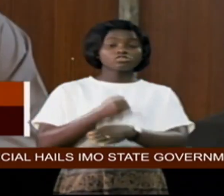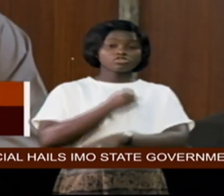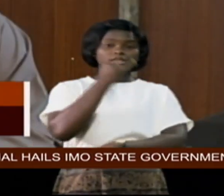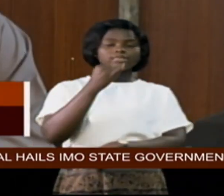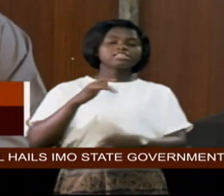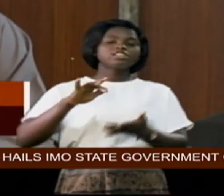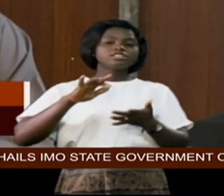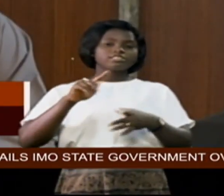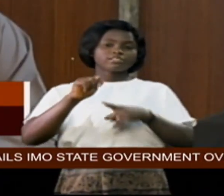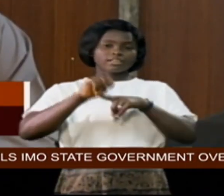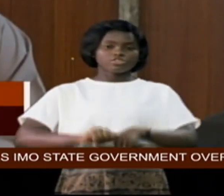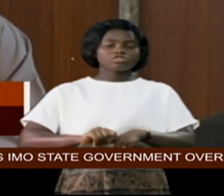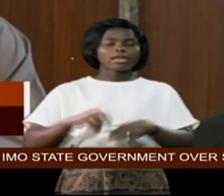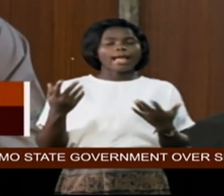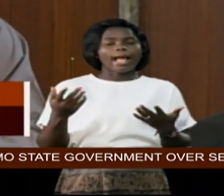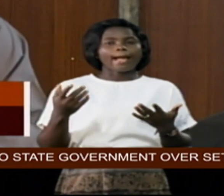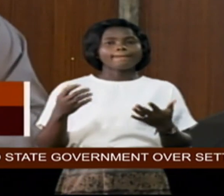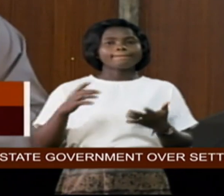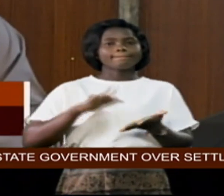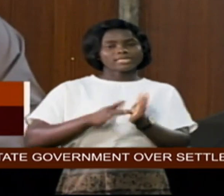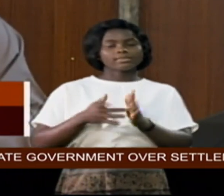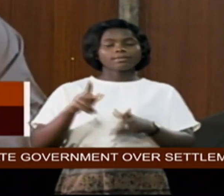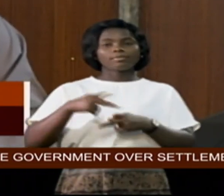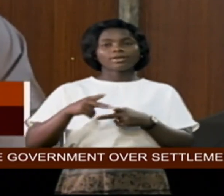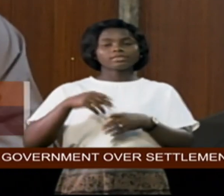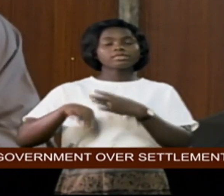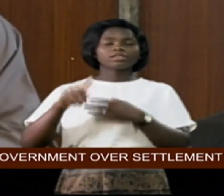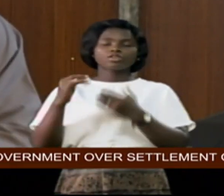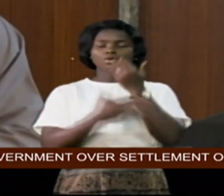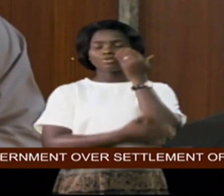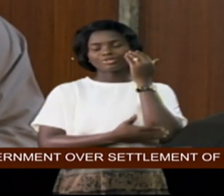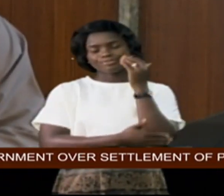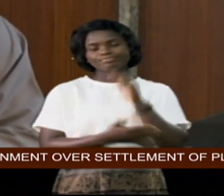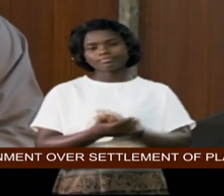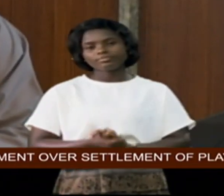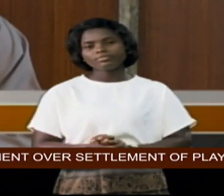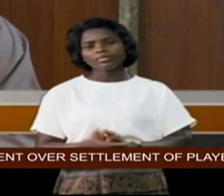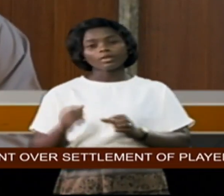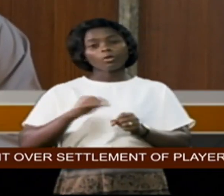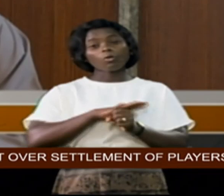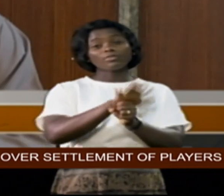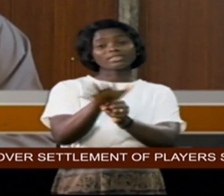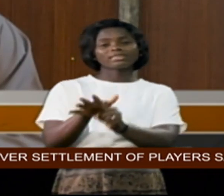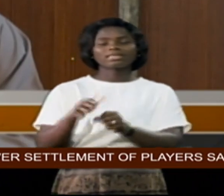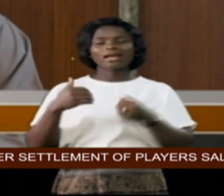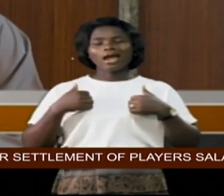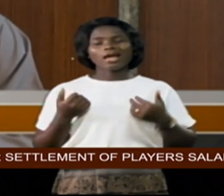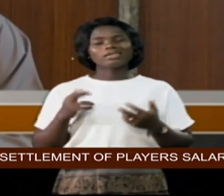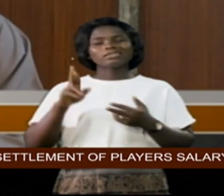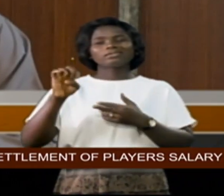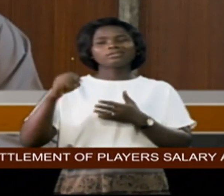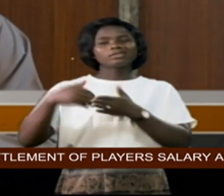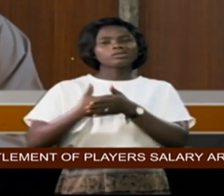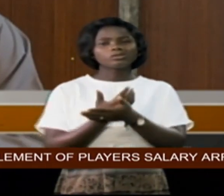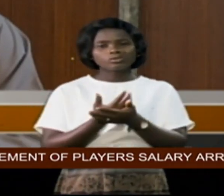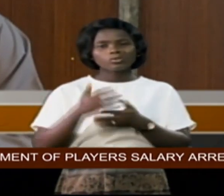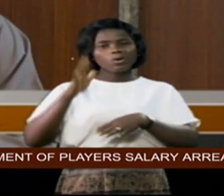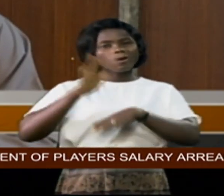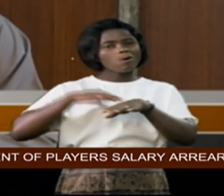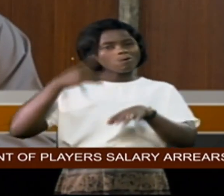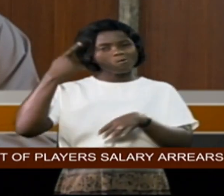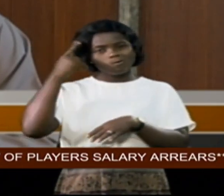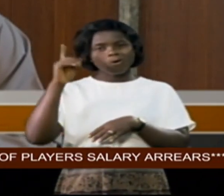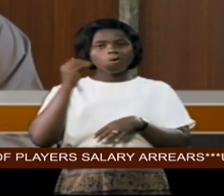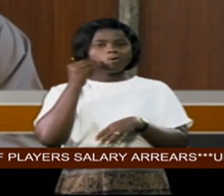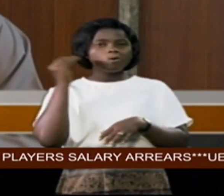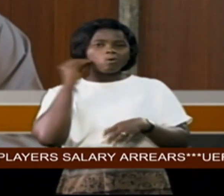country. The outbreak of COVID-19 has renewed the call for homegrown solutions to all these